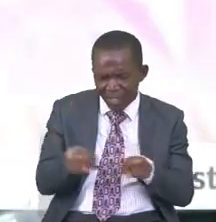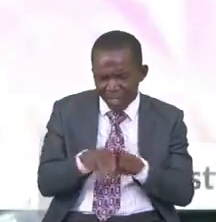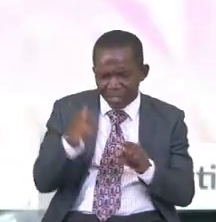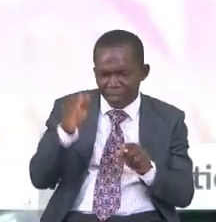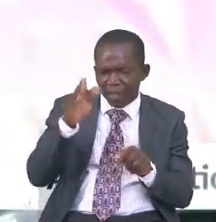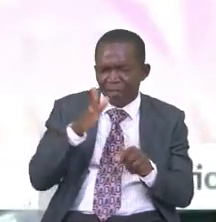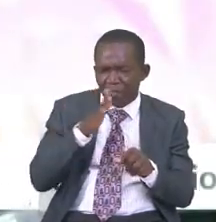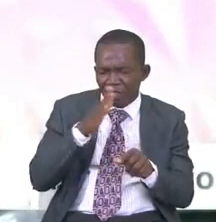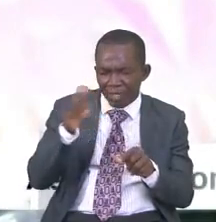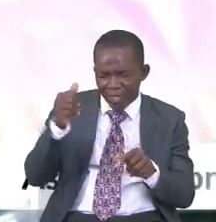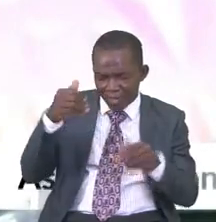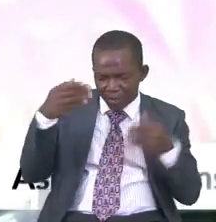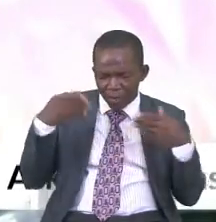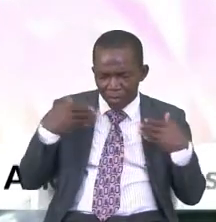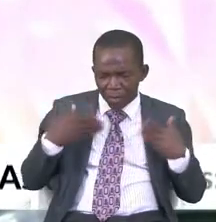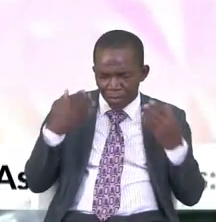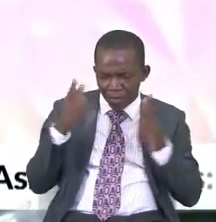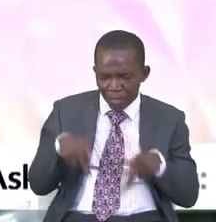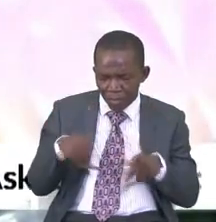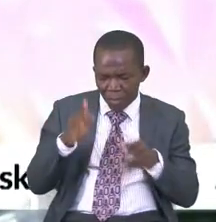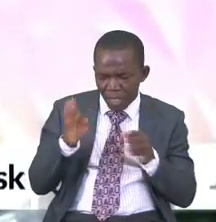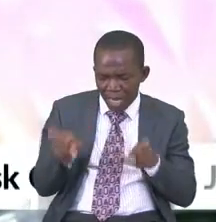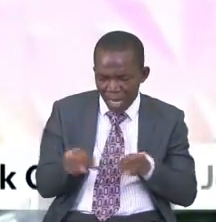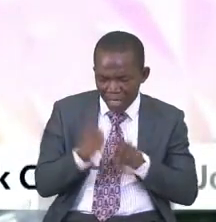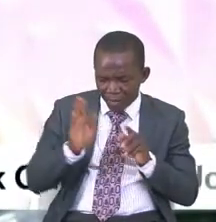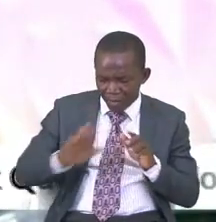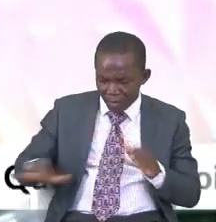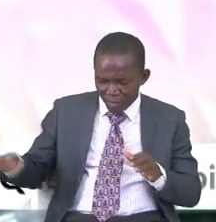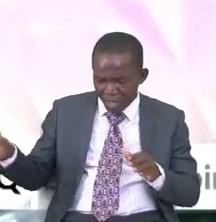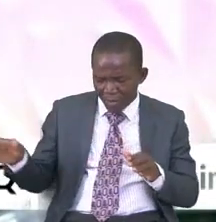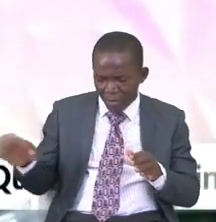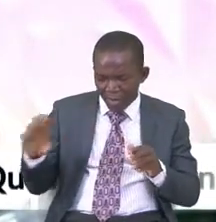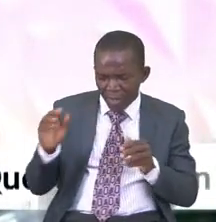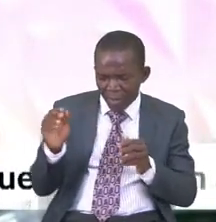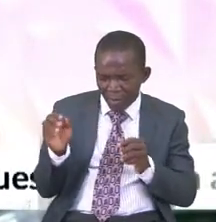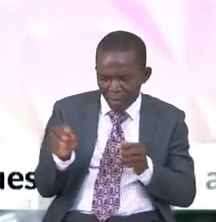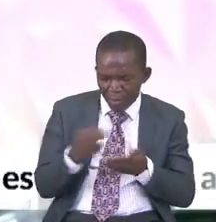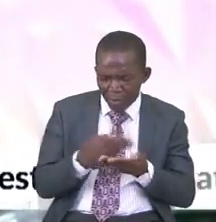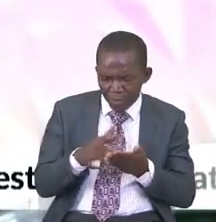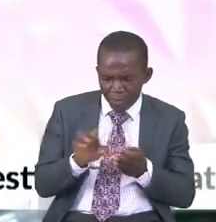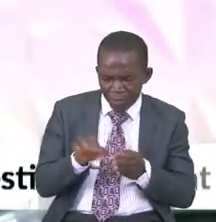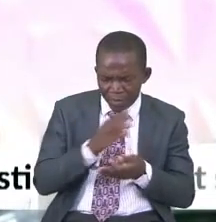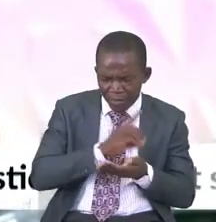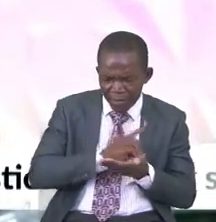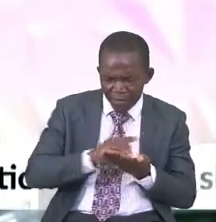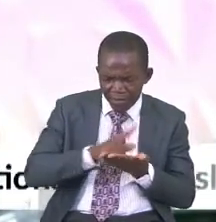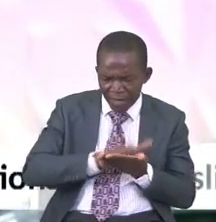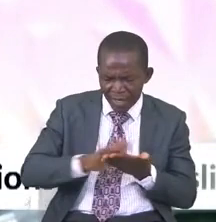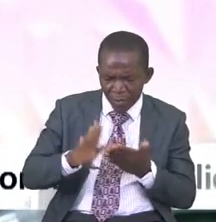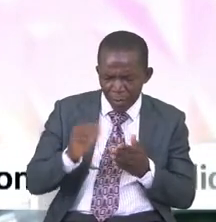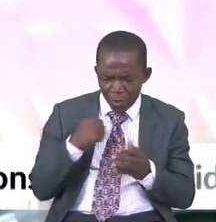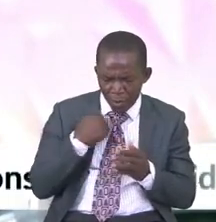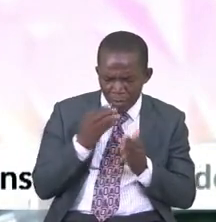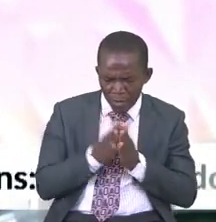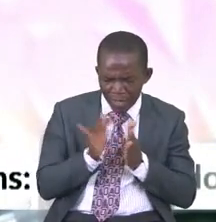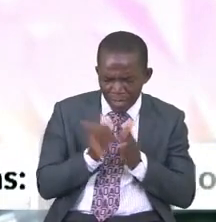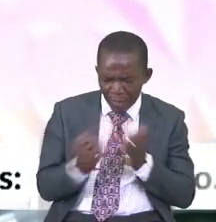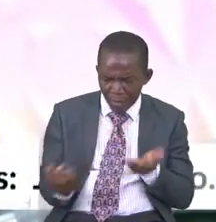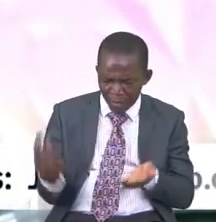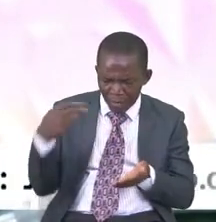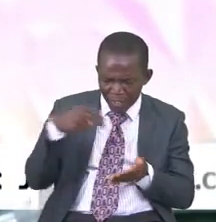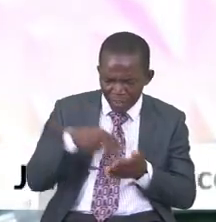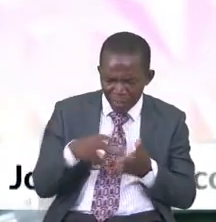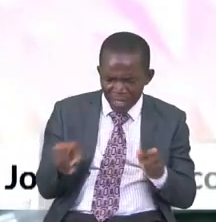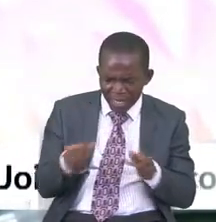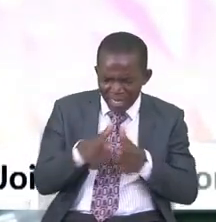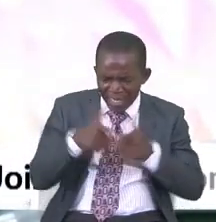children, our women, our men, Holy Spirit divine, will be used by God, raised up a mighty army